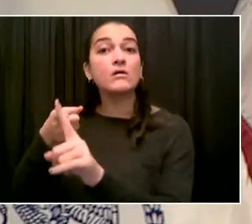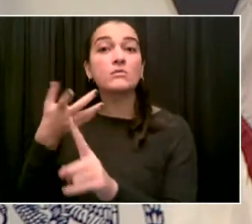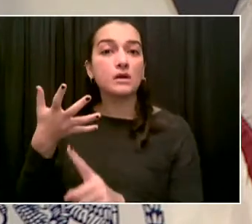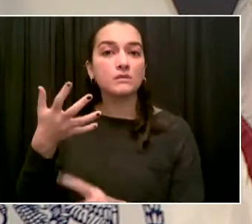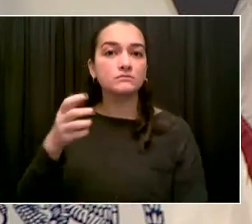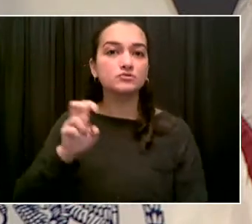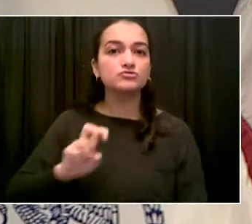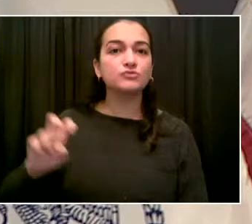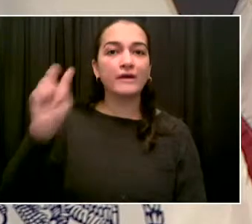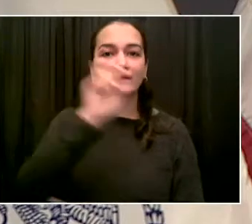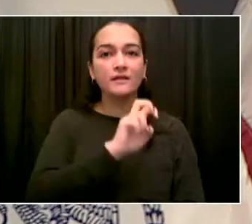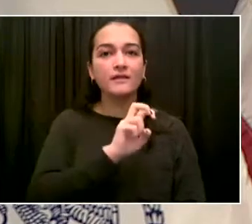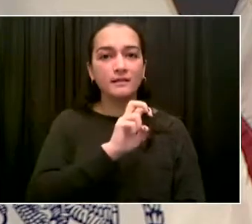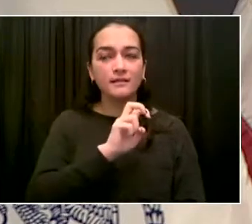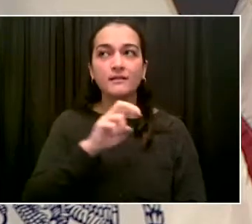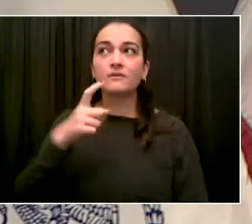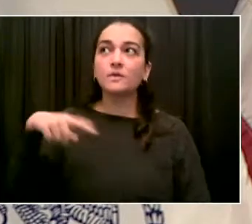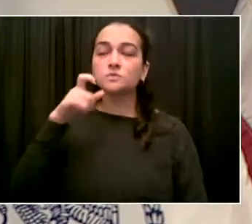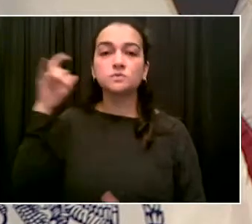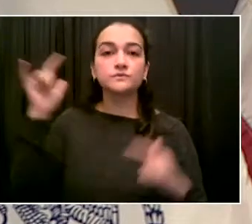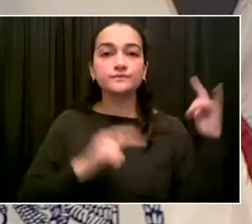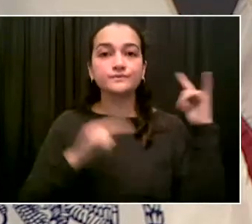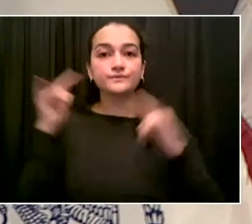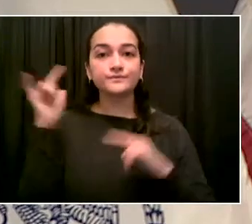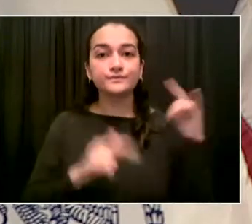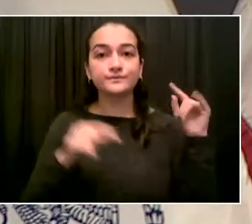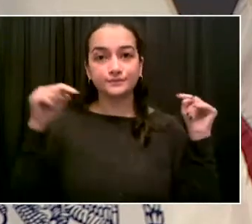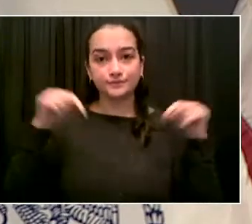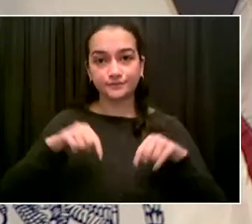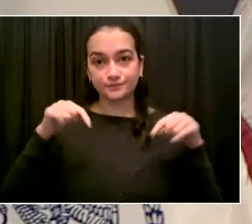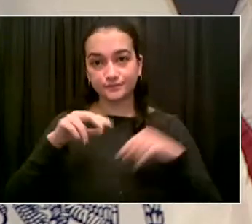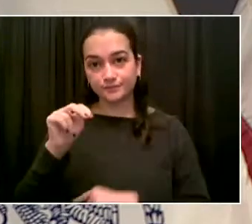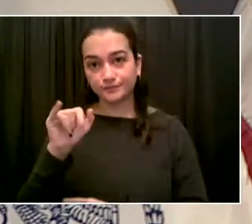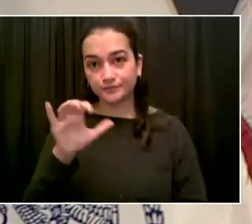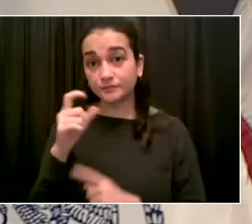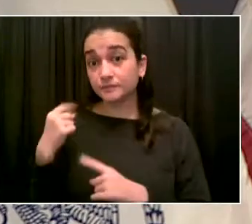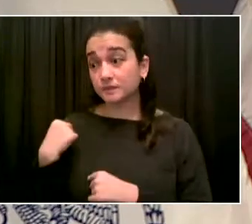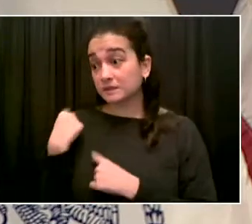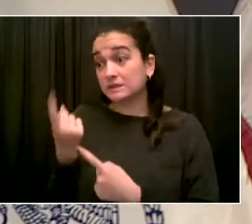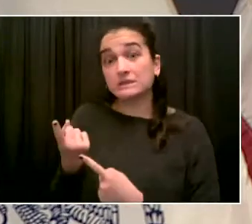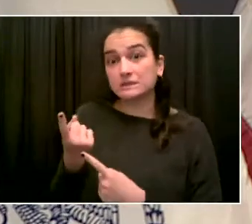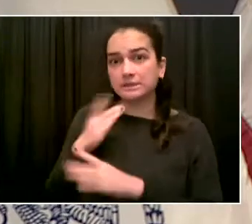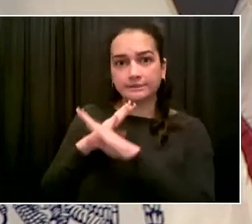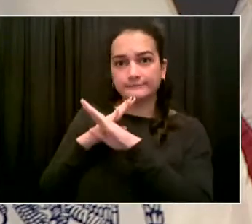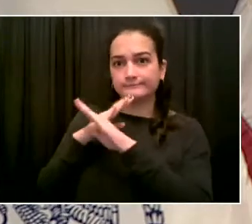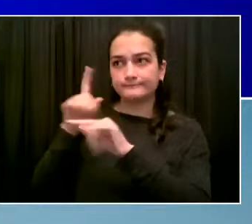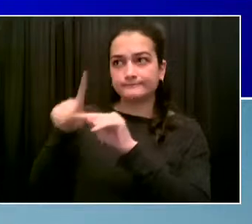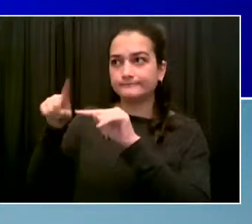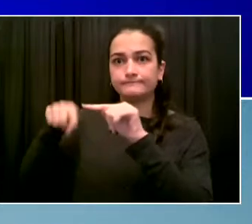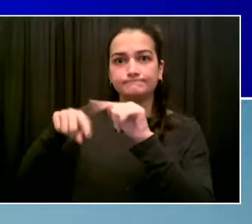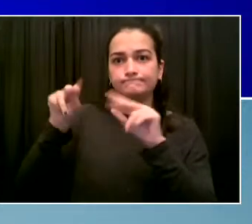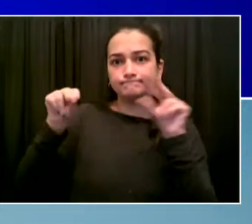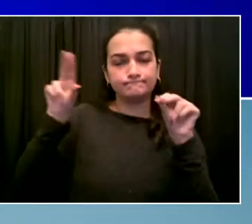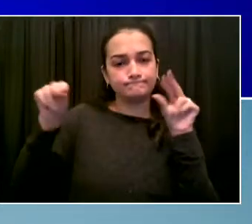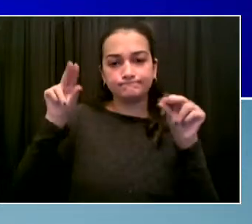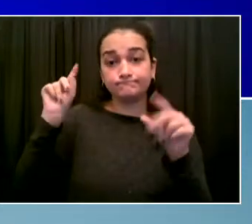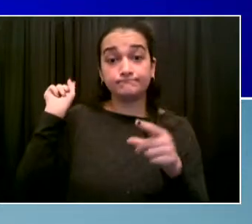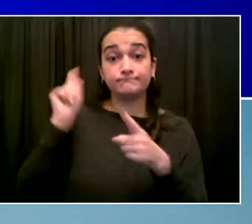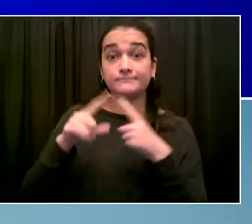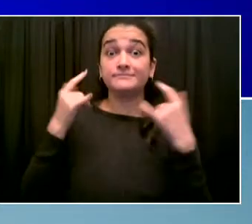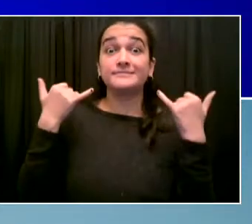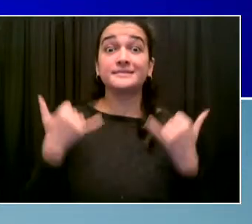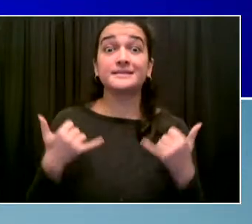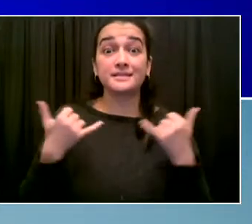know how many people have been waiting to come back here. It's finally here. International travel opened up yesterday. Thousands and thousands of travelers